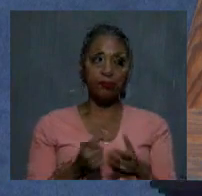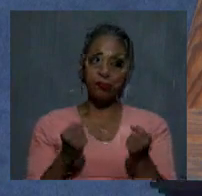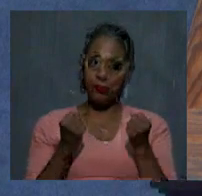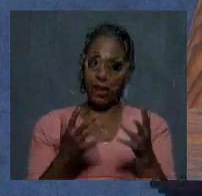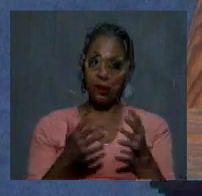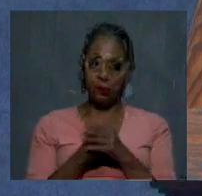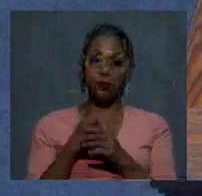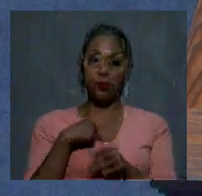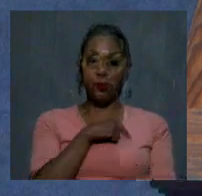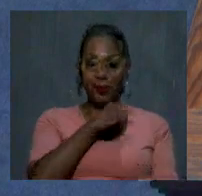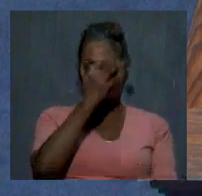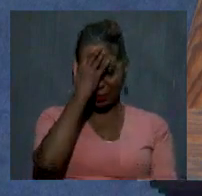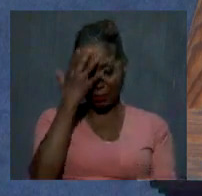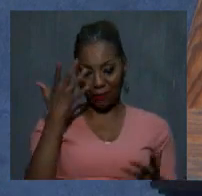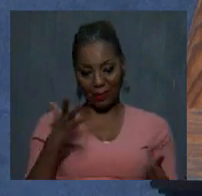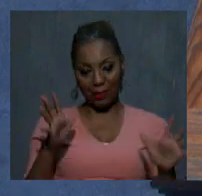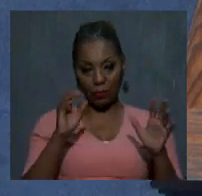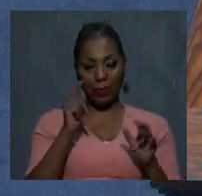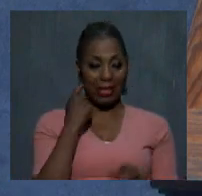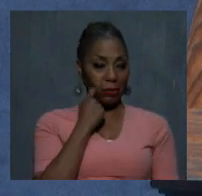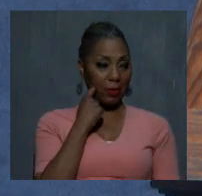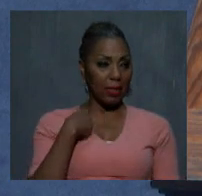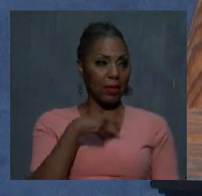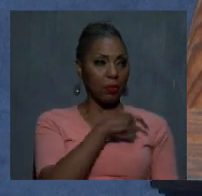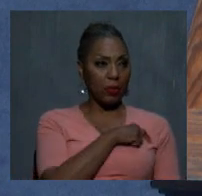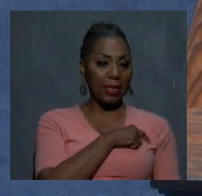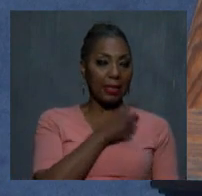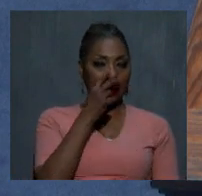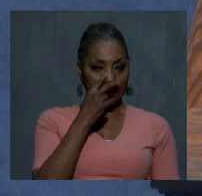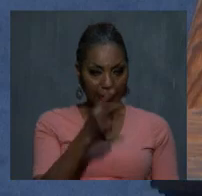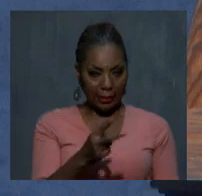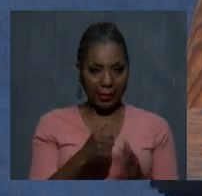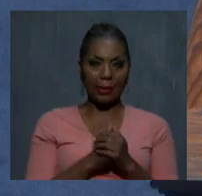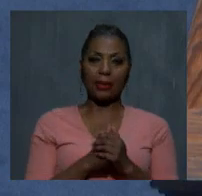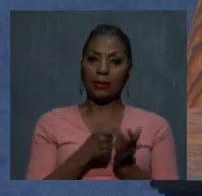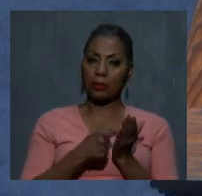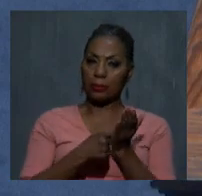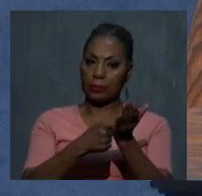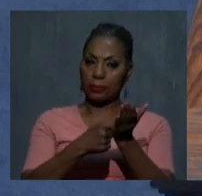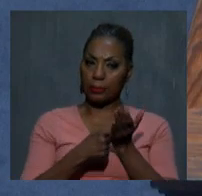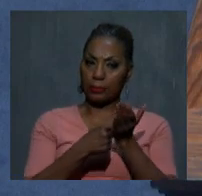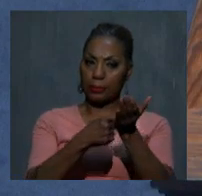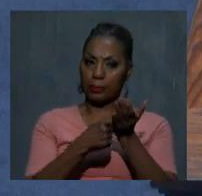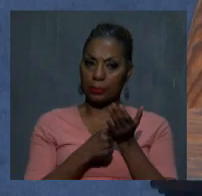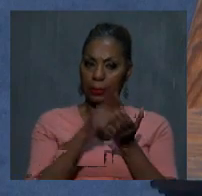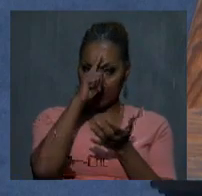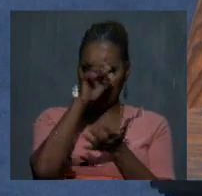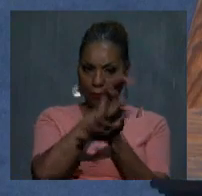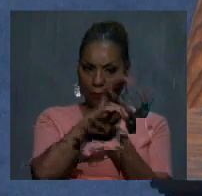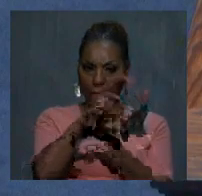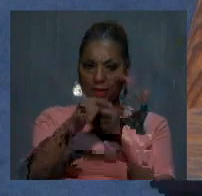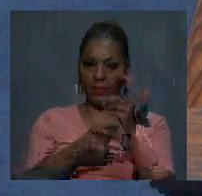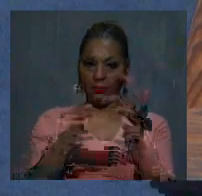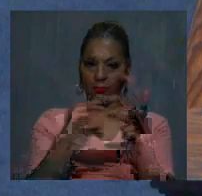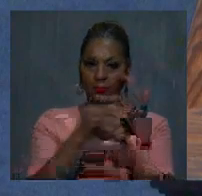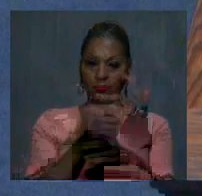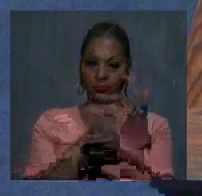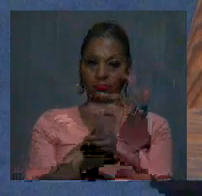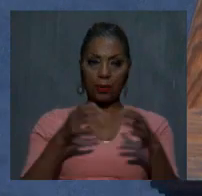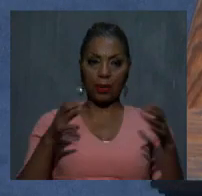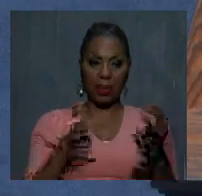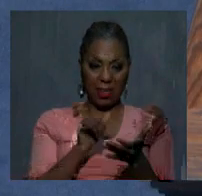all aware of. Recently, we have witnessed contentious debate and confusion about an interchange